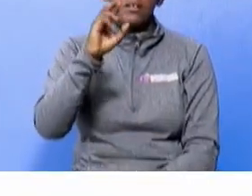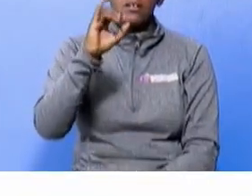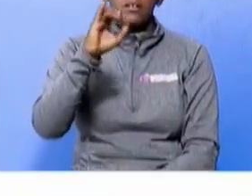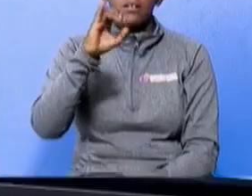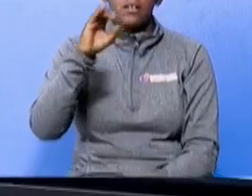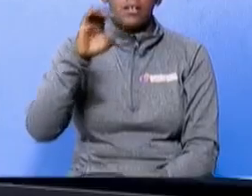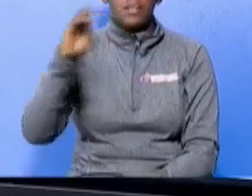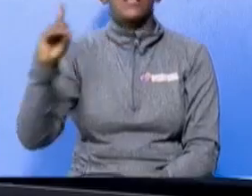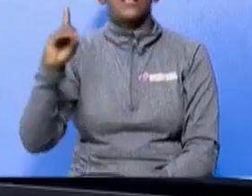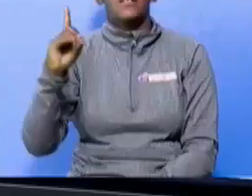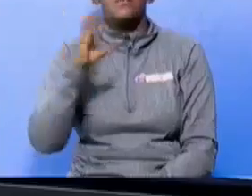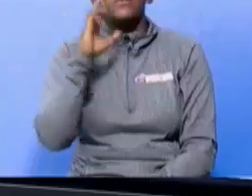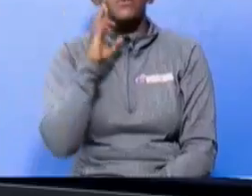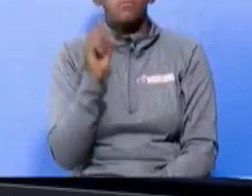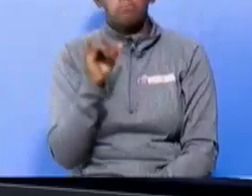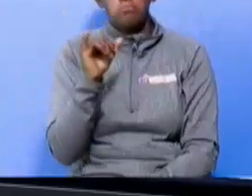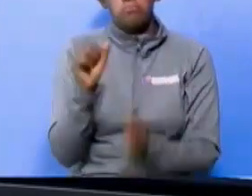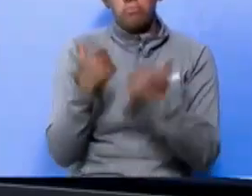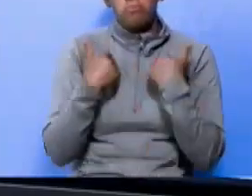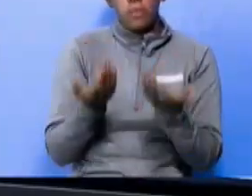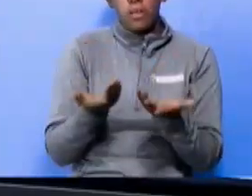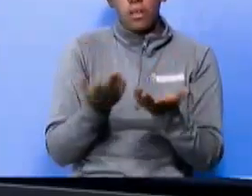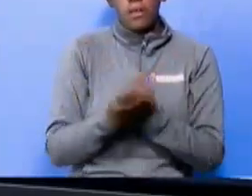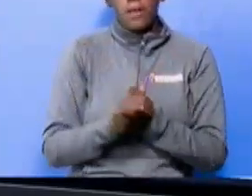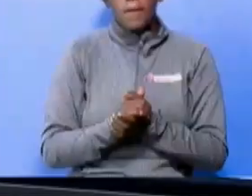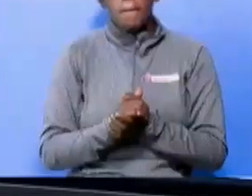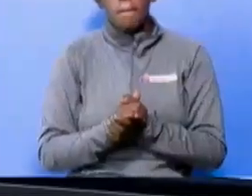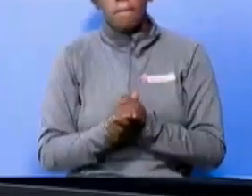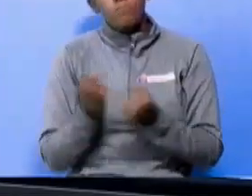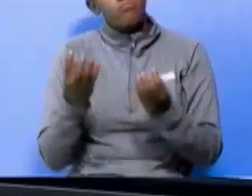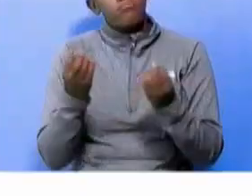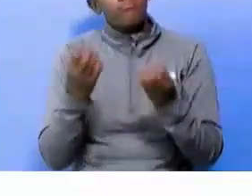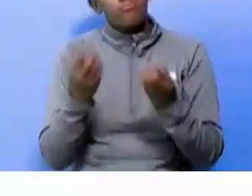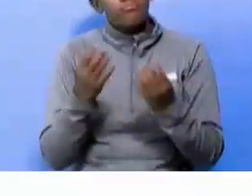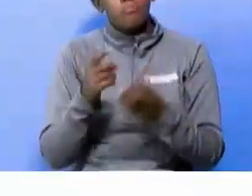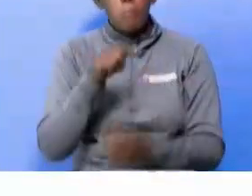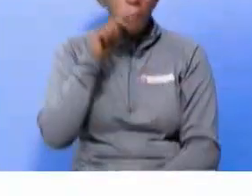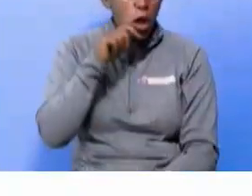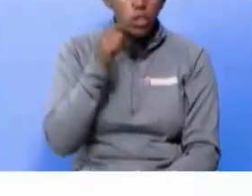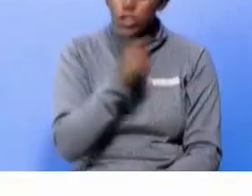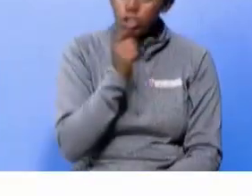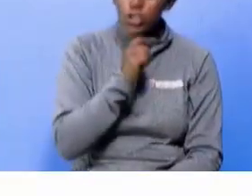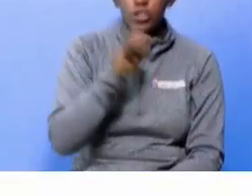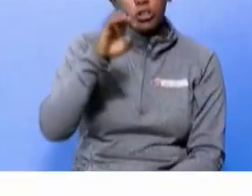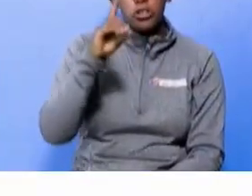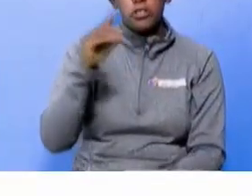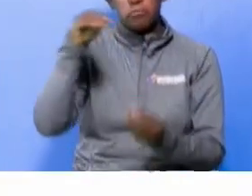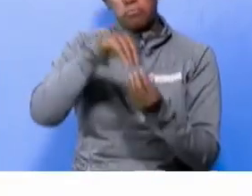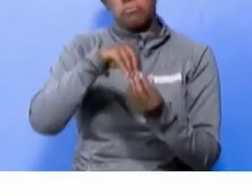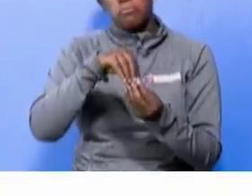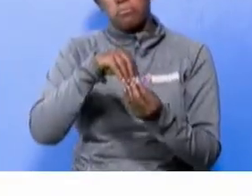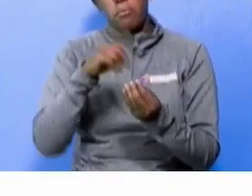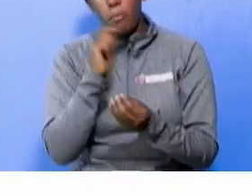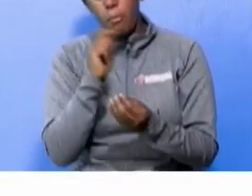That's why, because there is R. There's not only that, there are lots, okay? Brush, brushed.